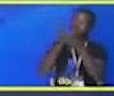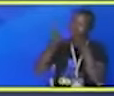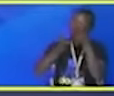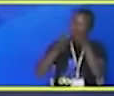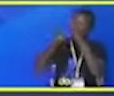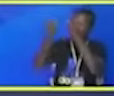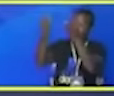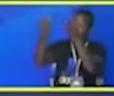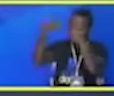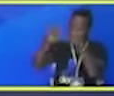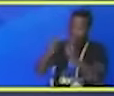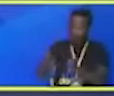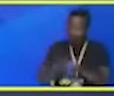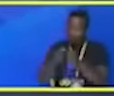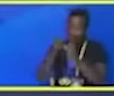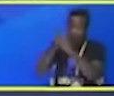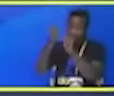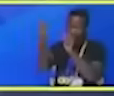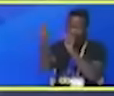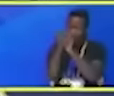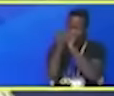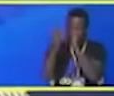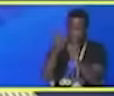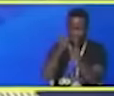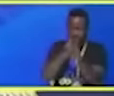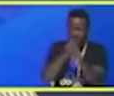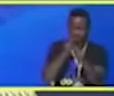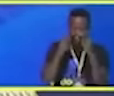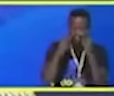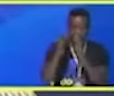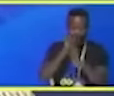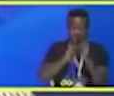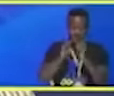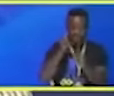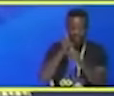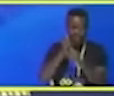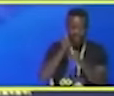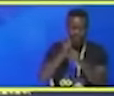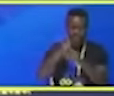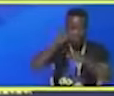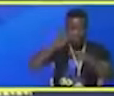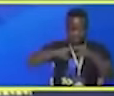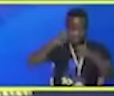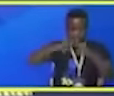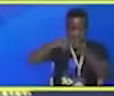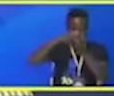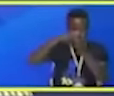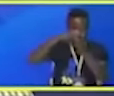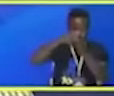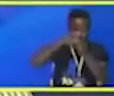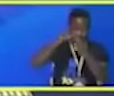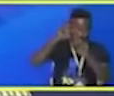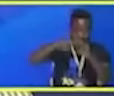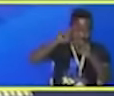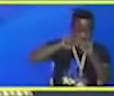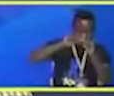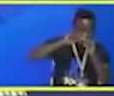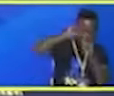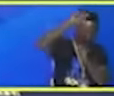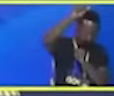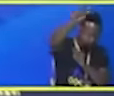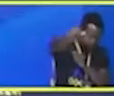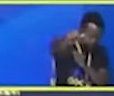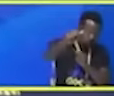A definite encounter. I see people stretched right to the back. And no matter how far you are from the